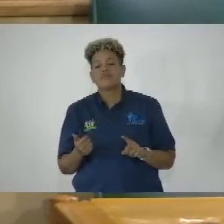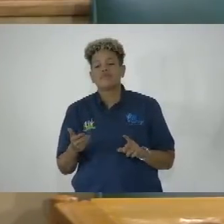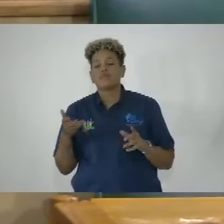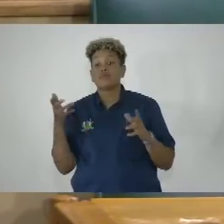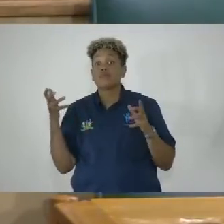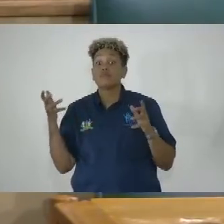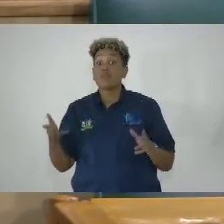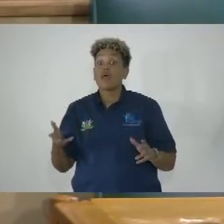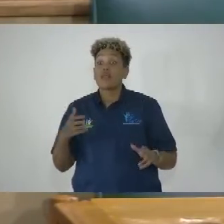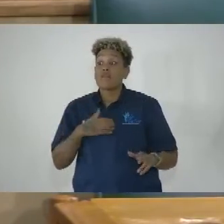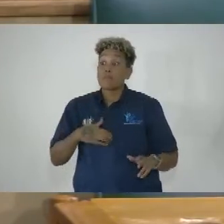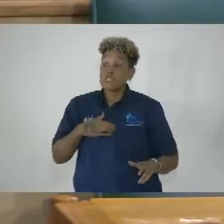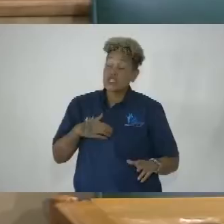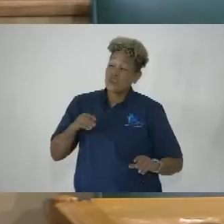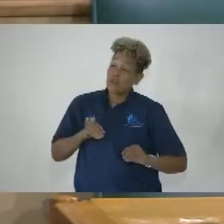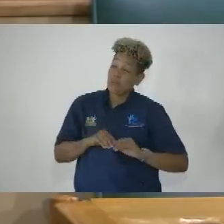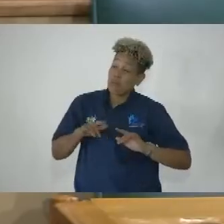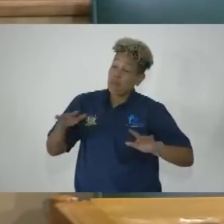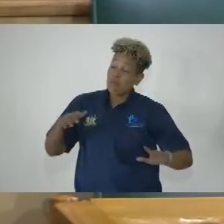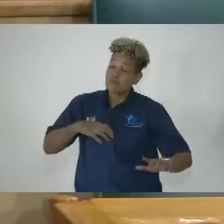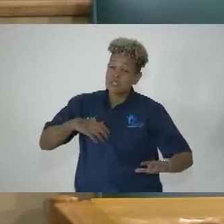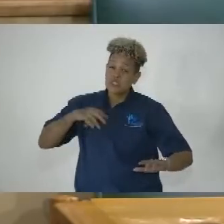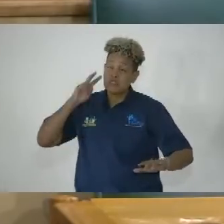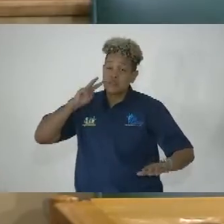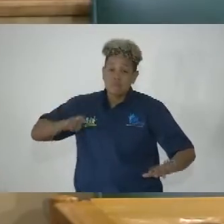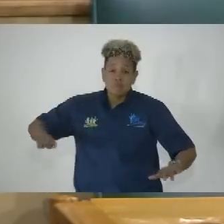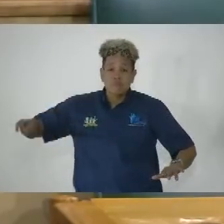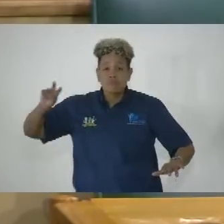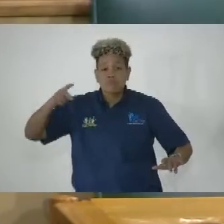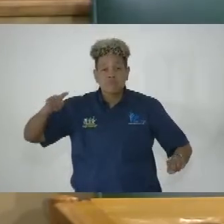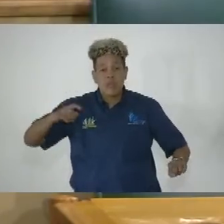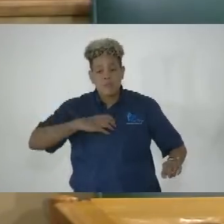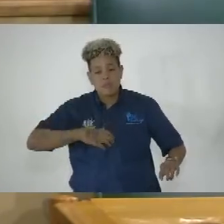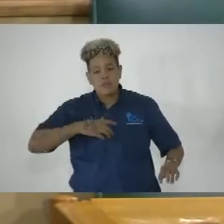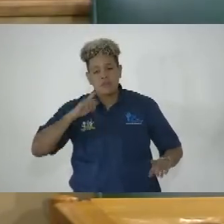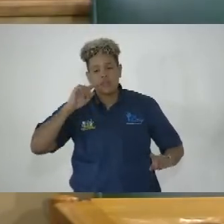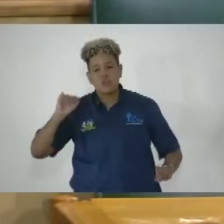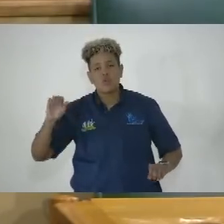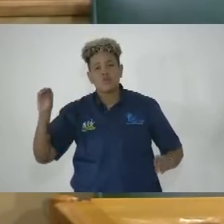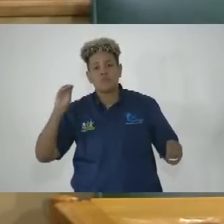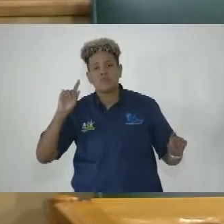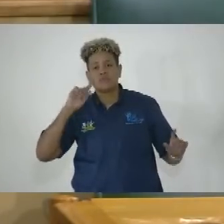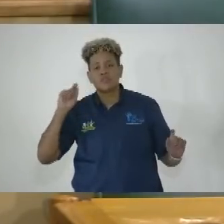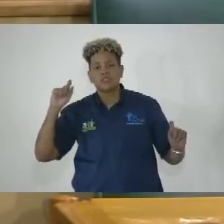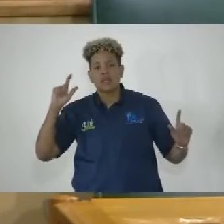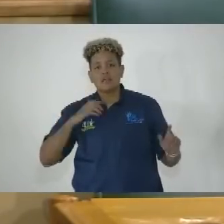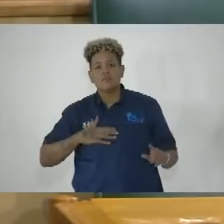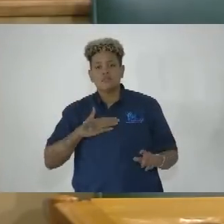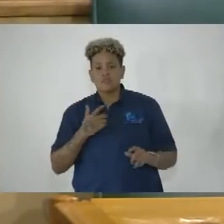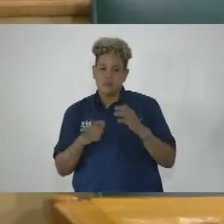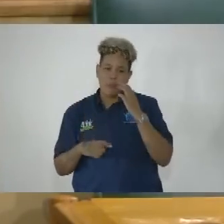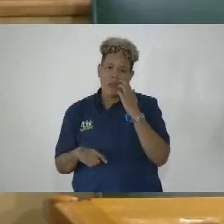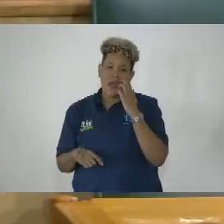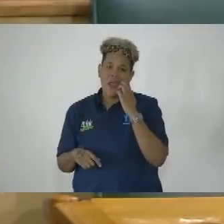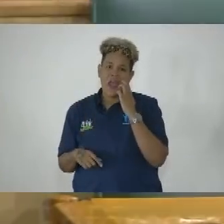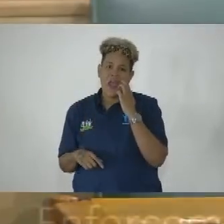Misery." State of misery. You could move to that slide for me.